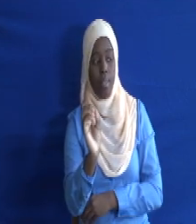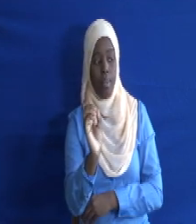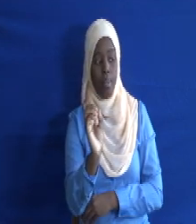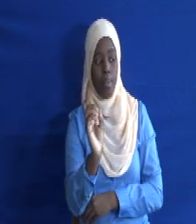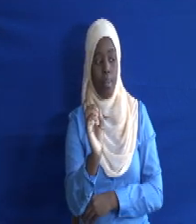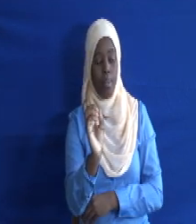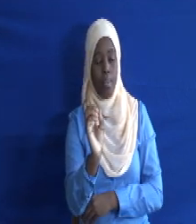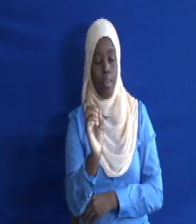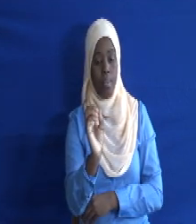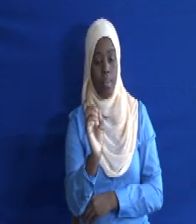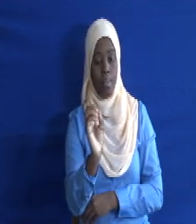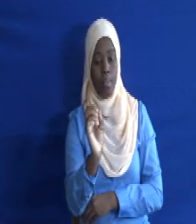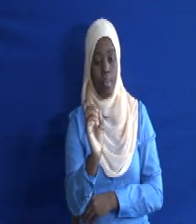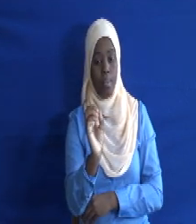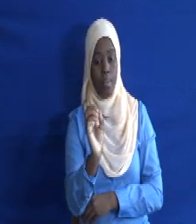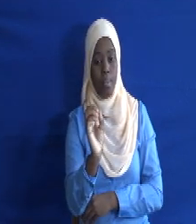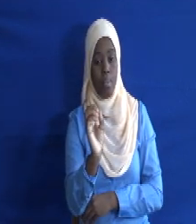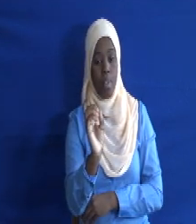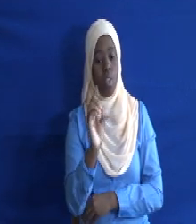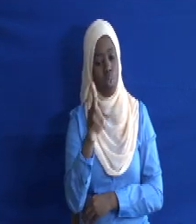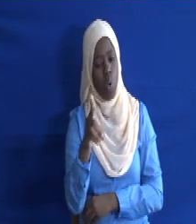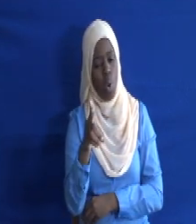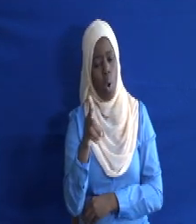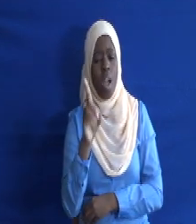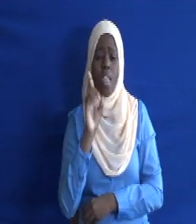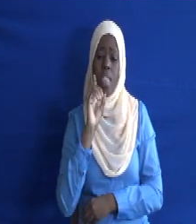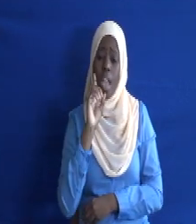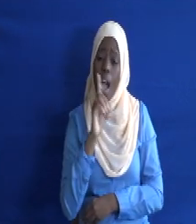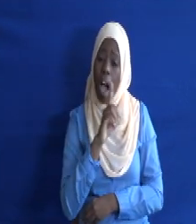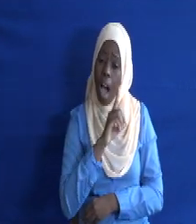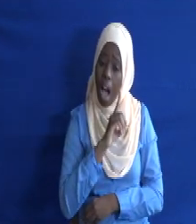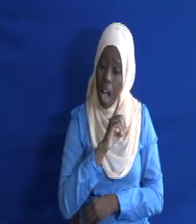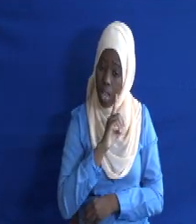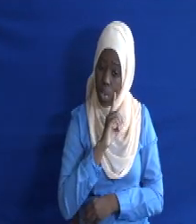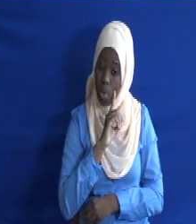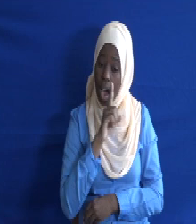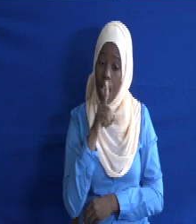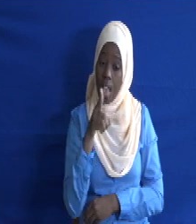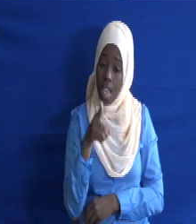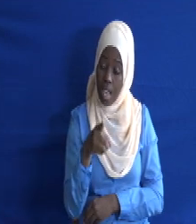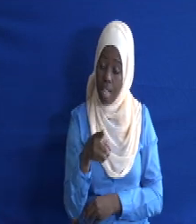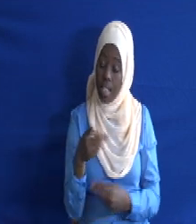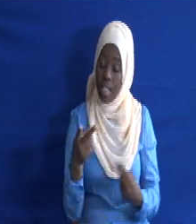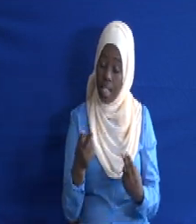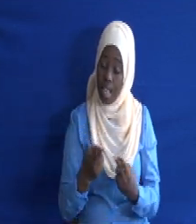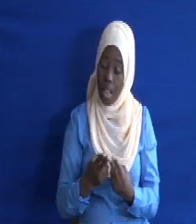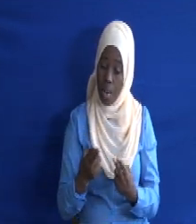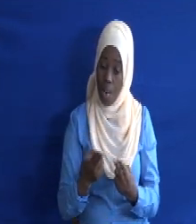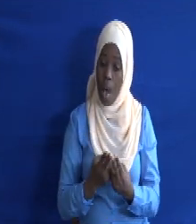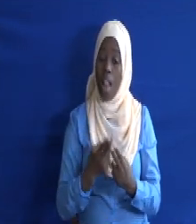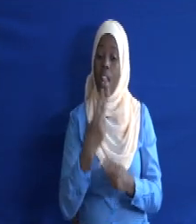Another common multiple and 40, very good. So here are common